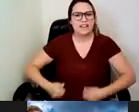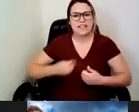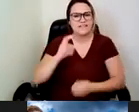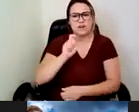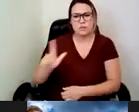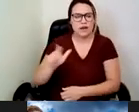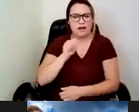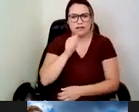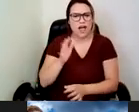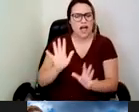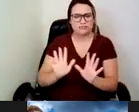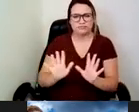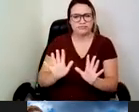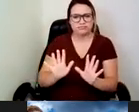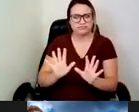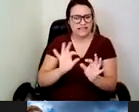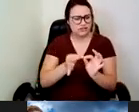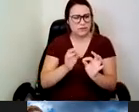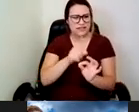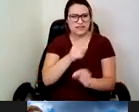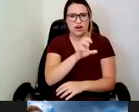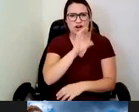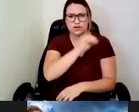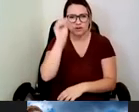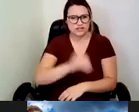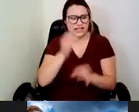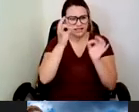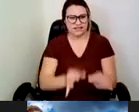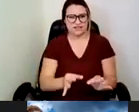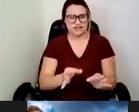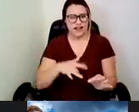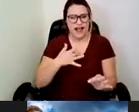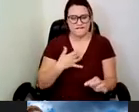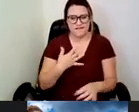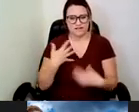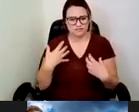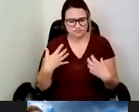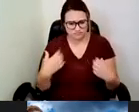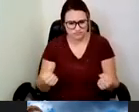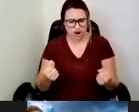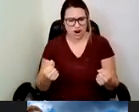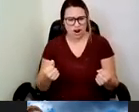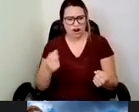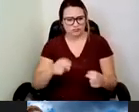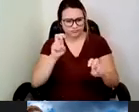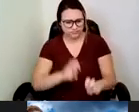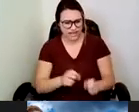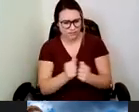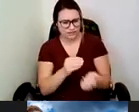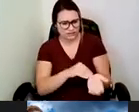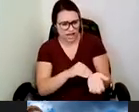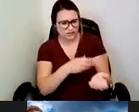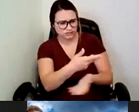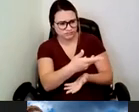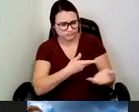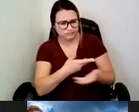interpreted. These are absolutes. I felt strong enough. I sat with my doctor, if the patients made these decisions and said, I don't want